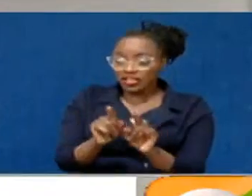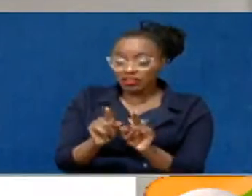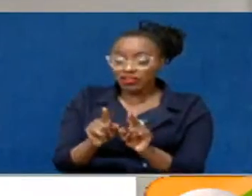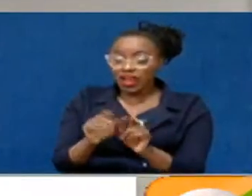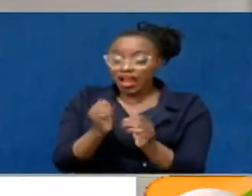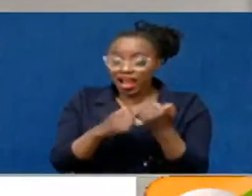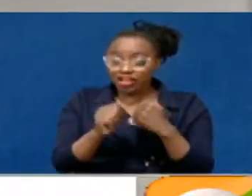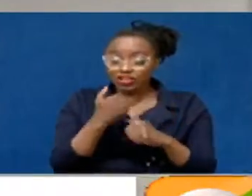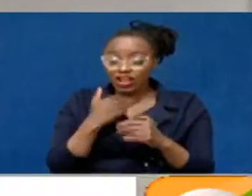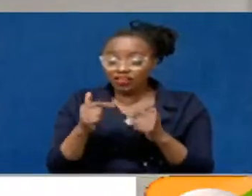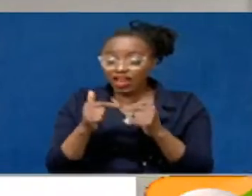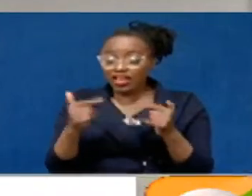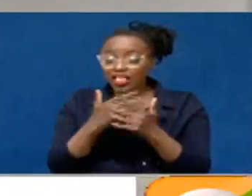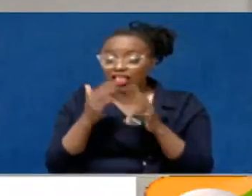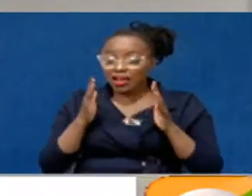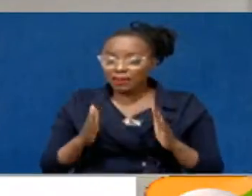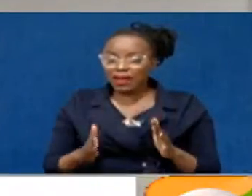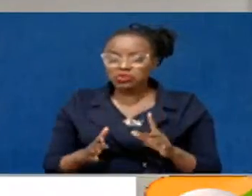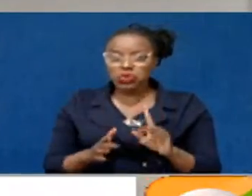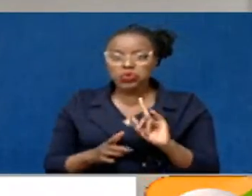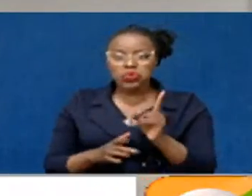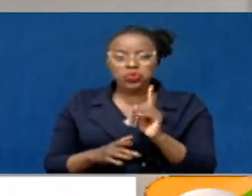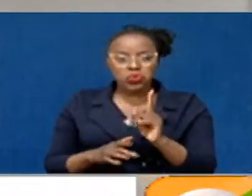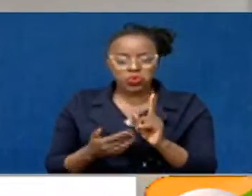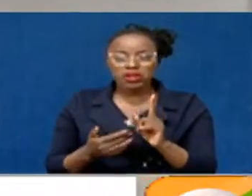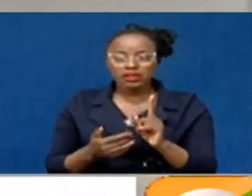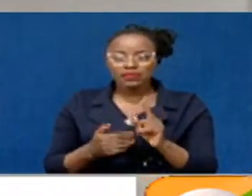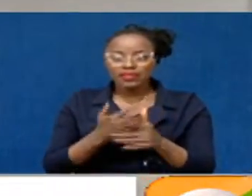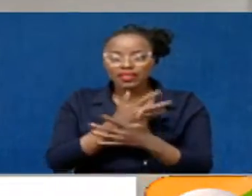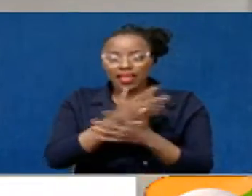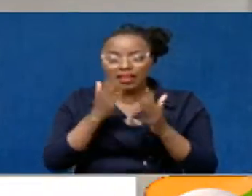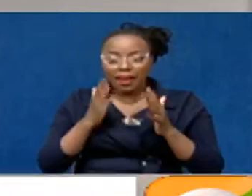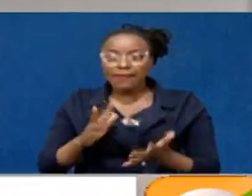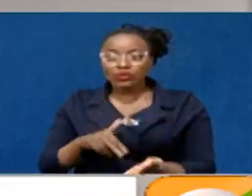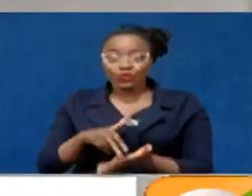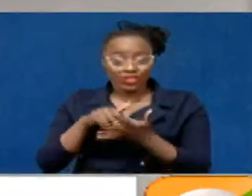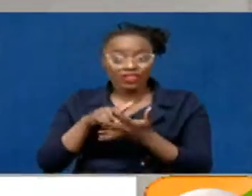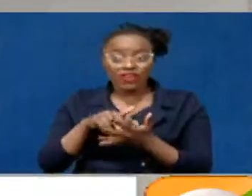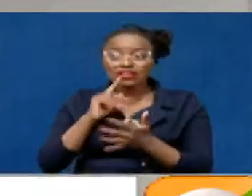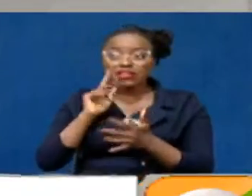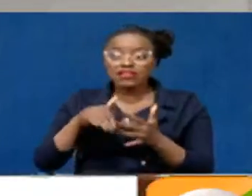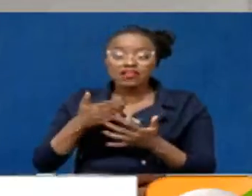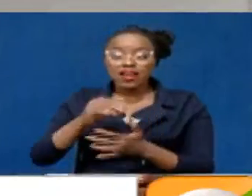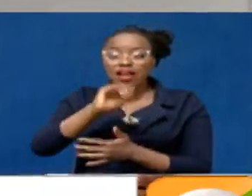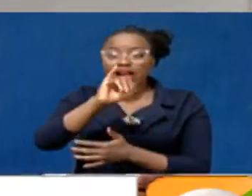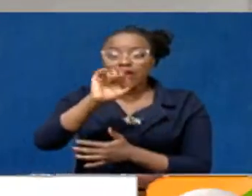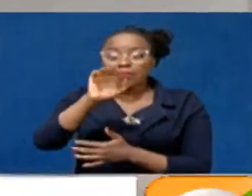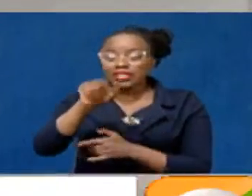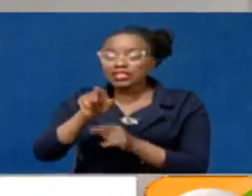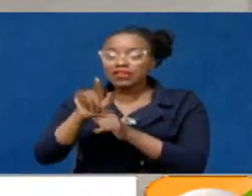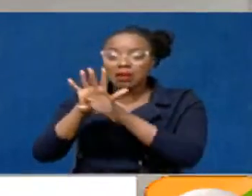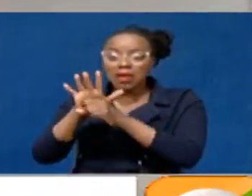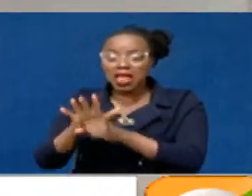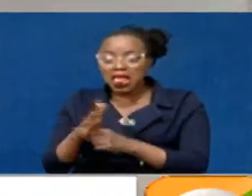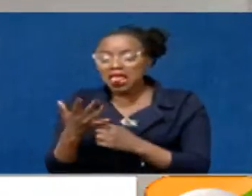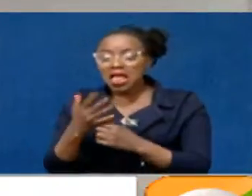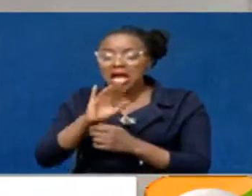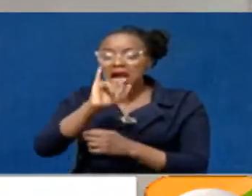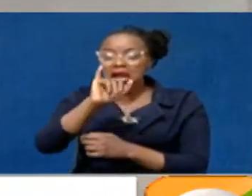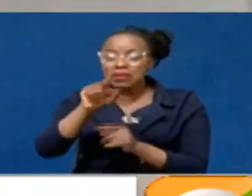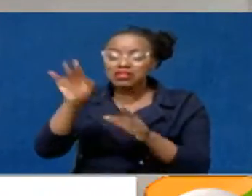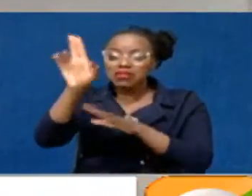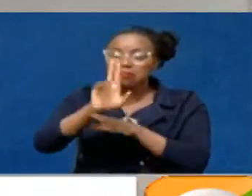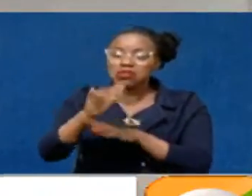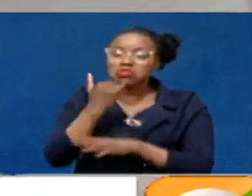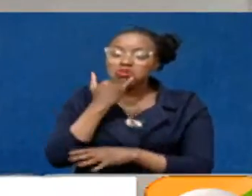any action against any of these aspirants, and you will hear, oh, IEBC is compromised, IEBC is